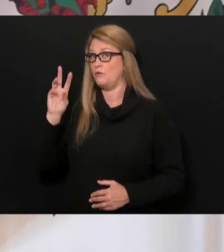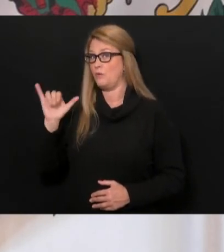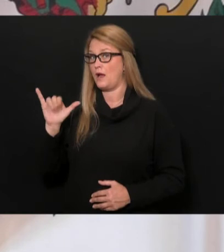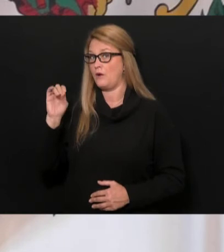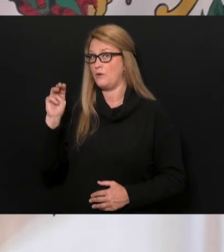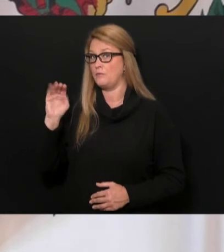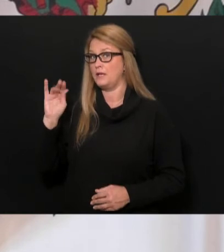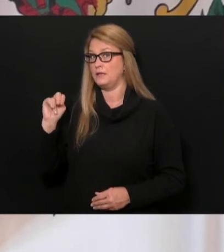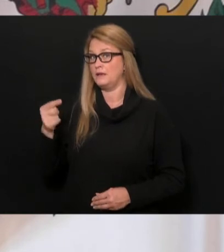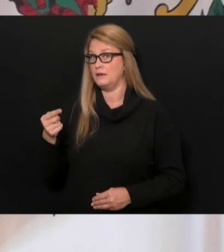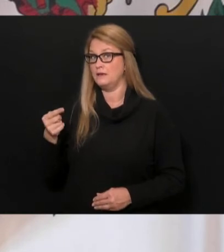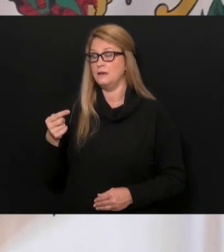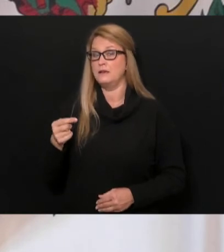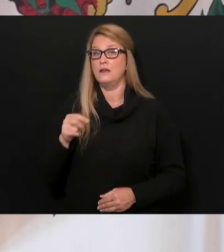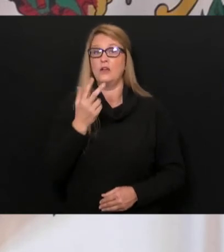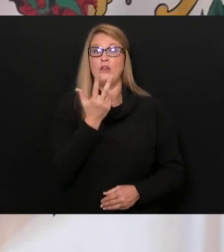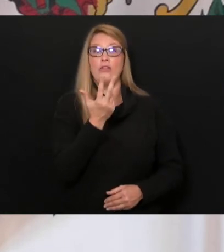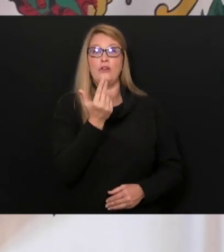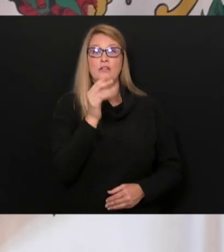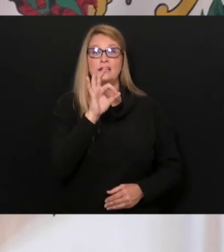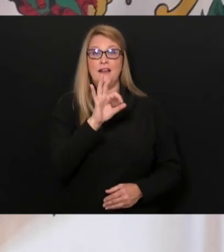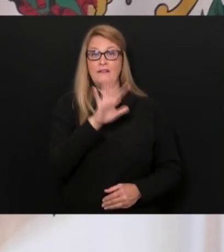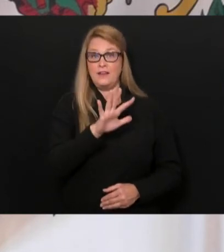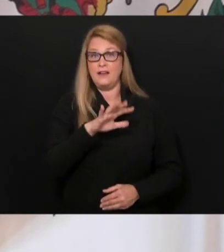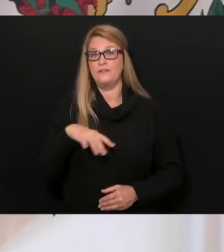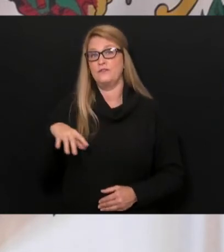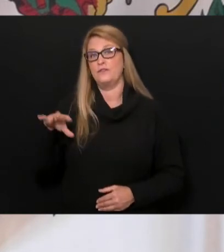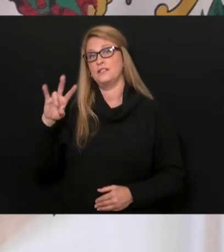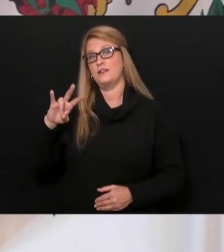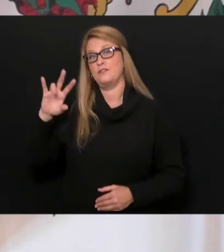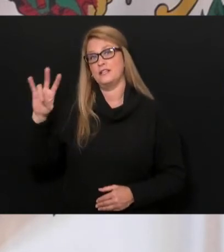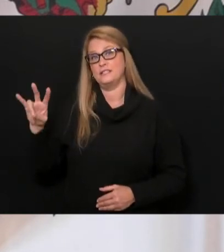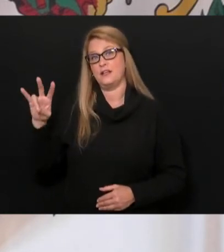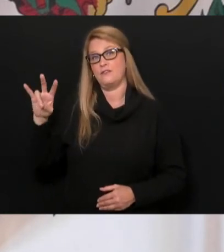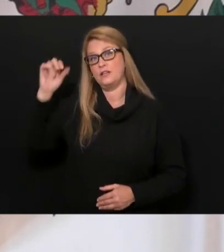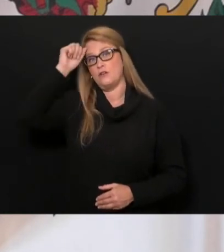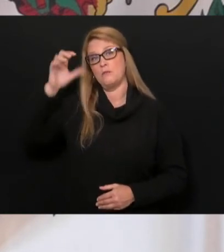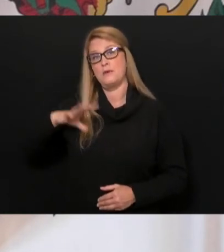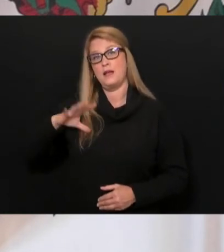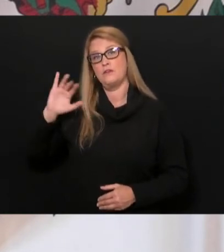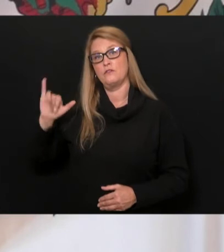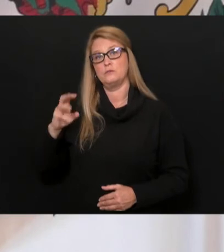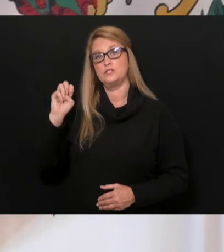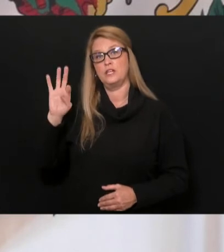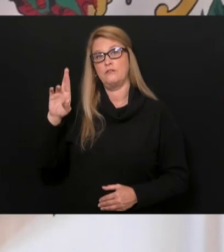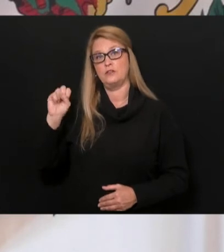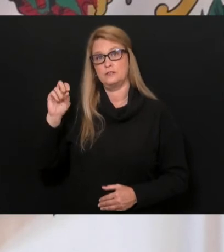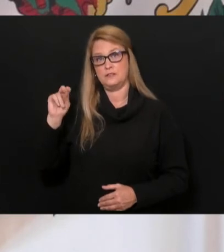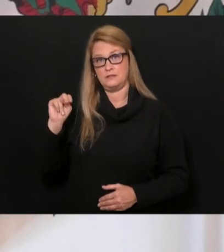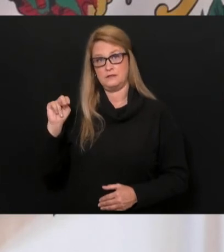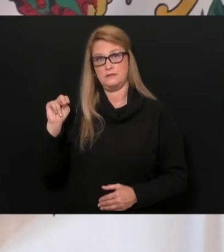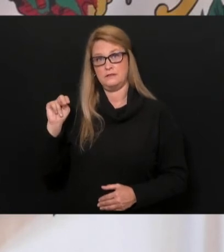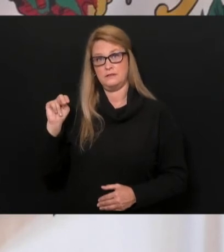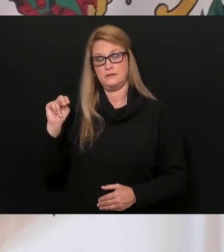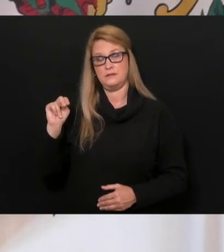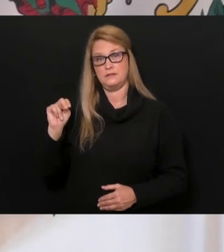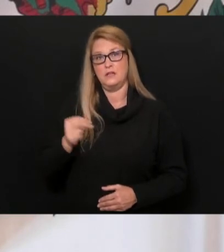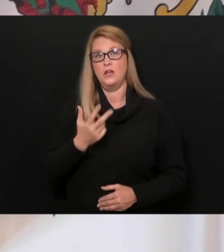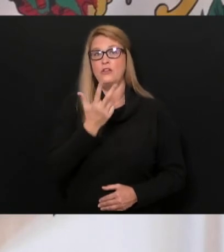County. Our 1,395th death is a 77-year-old male from Jefferson County.